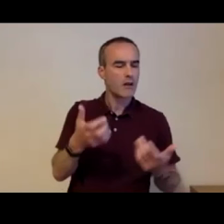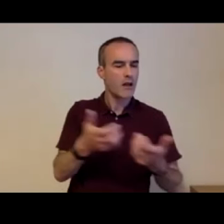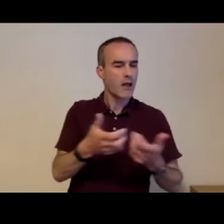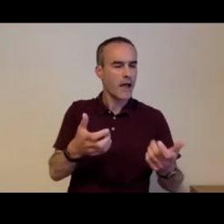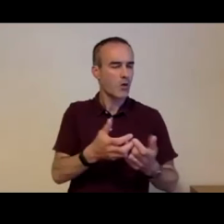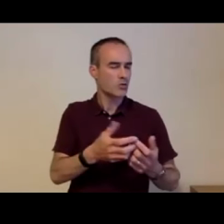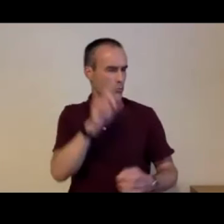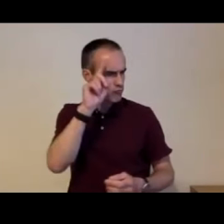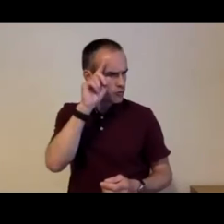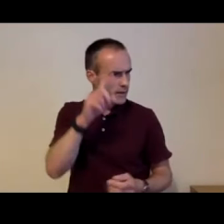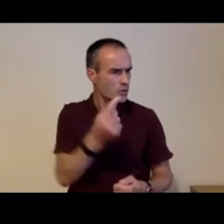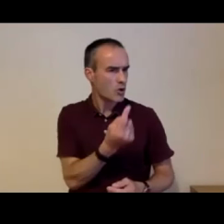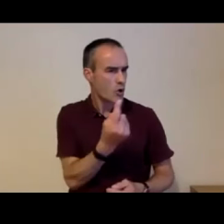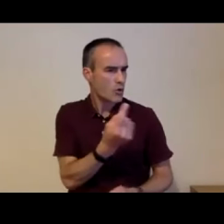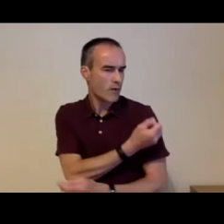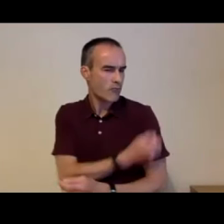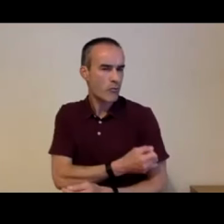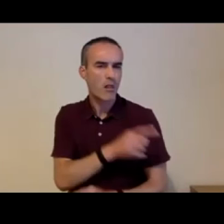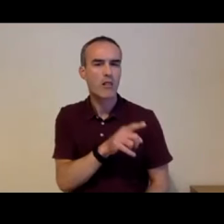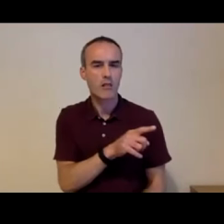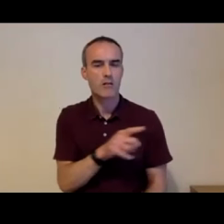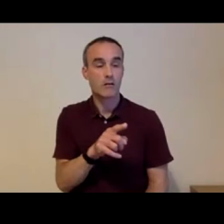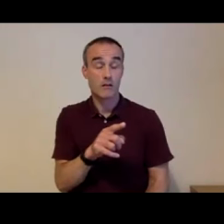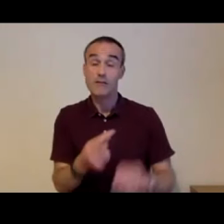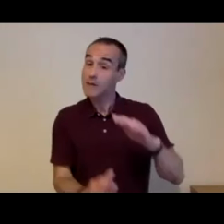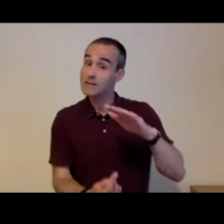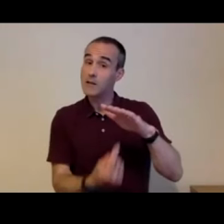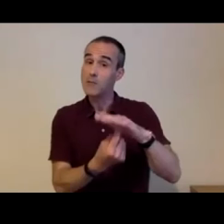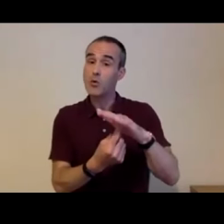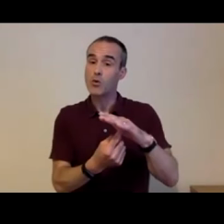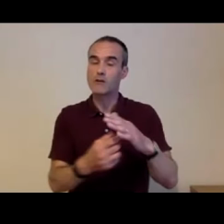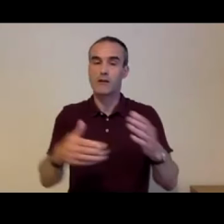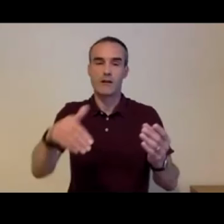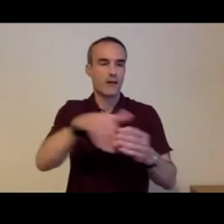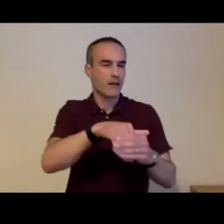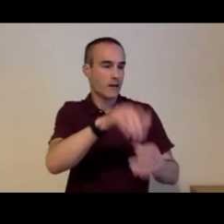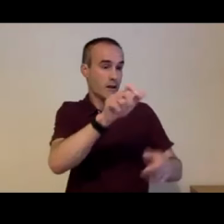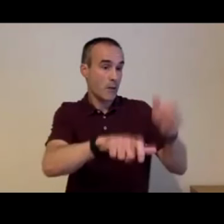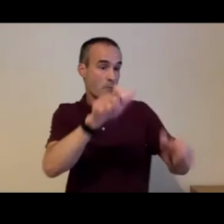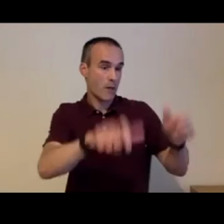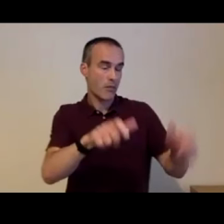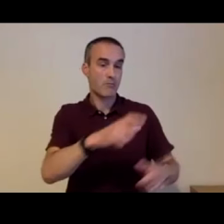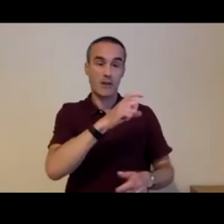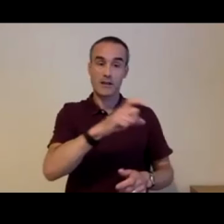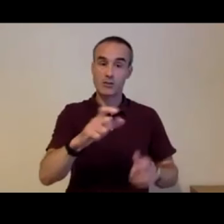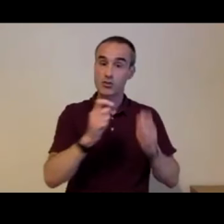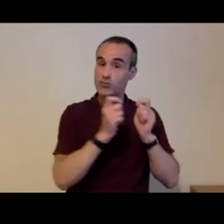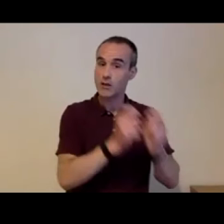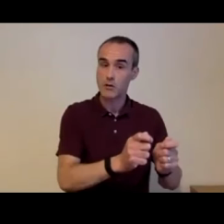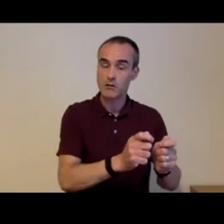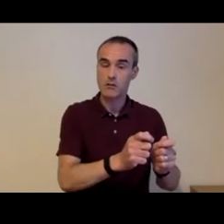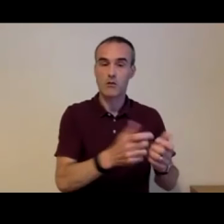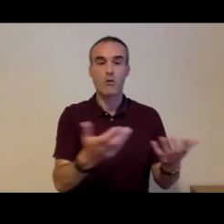vulnerable. That's perhaps particularly important in people who are about to undergo chemotherapy or who are going to be